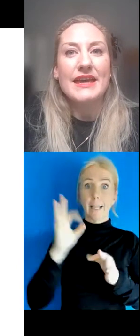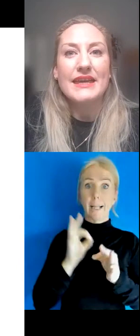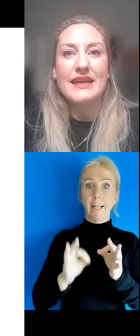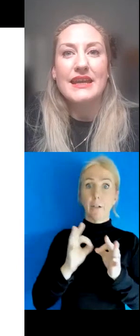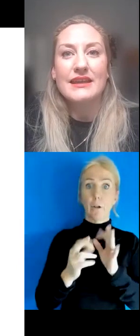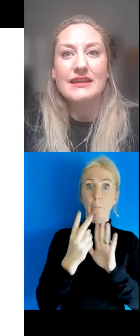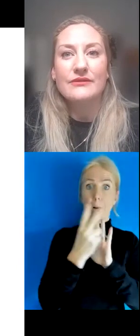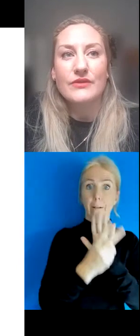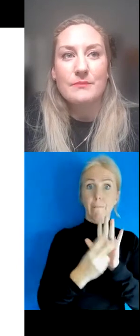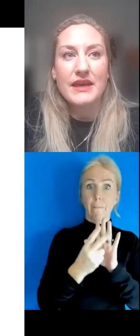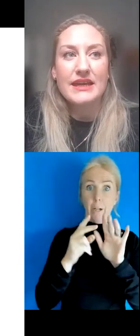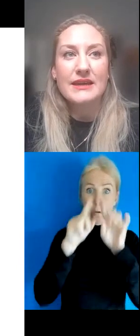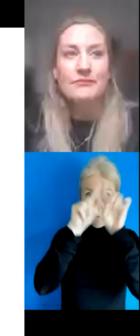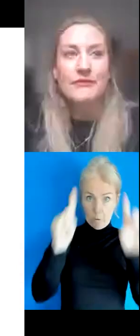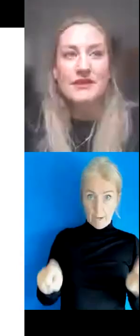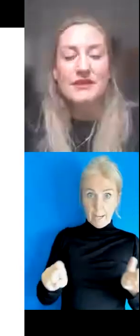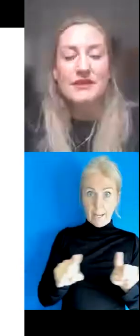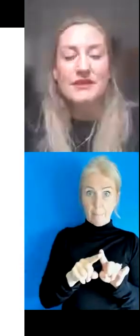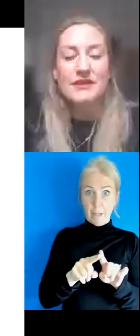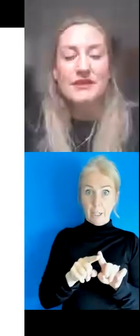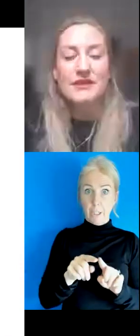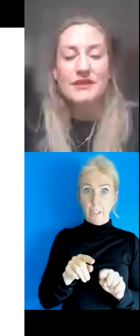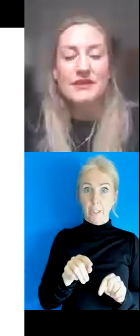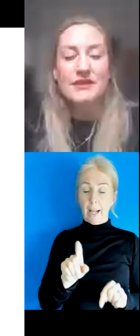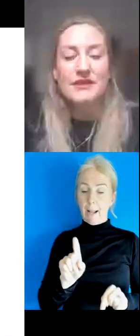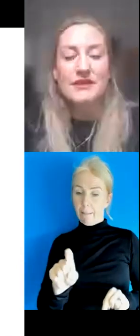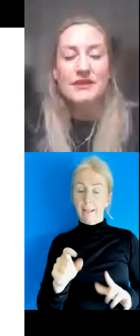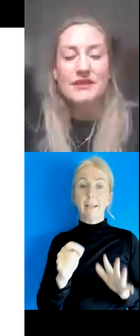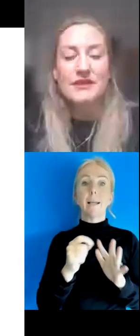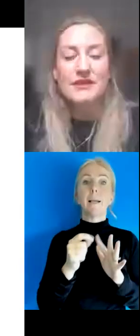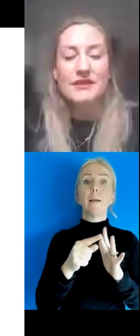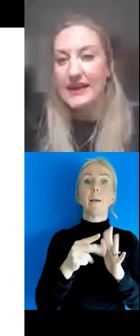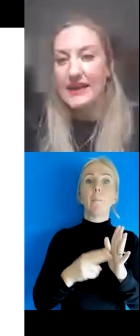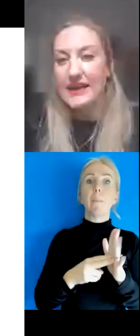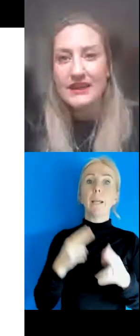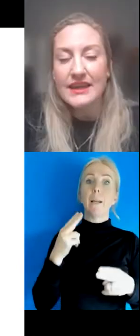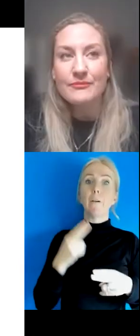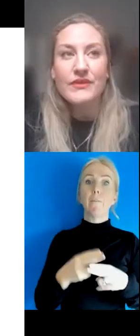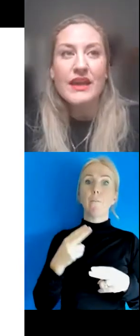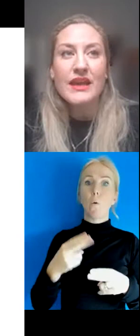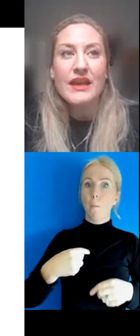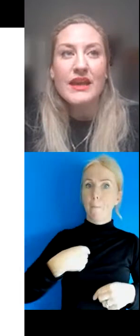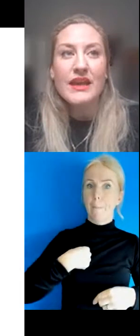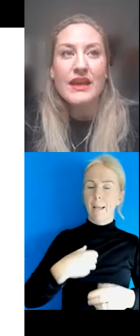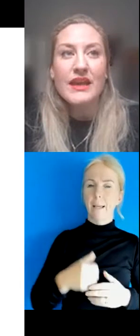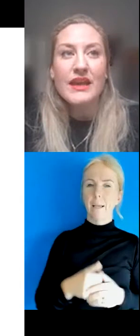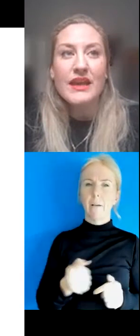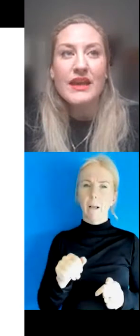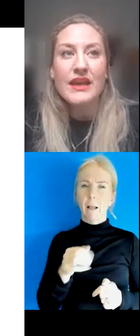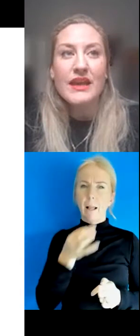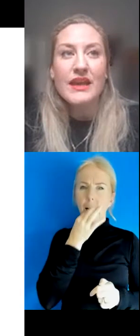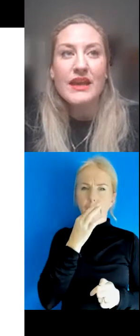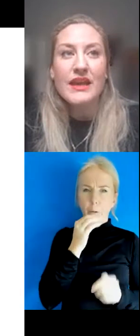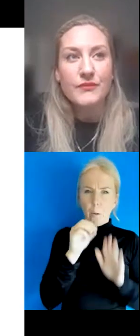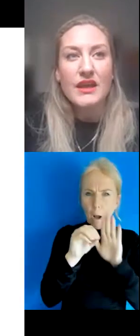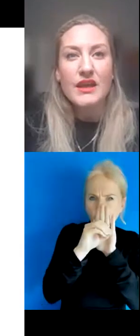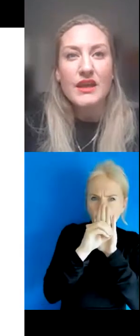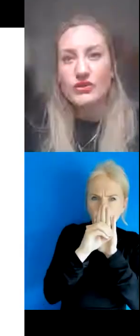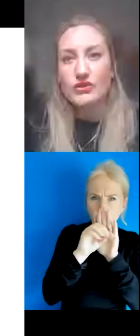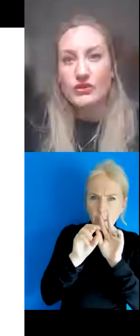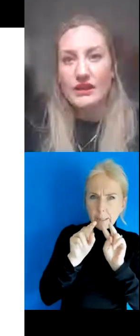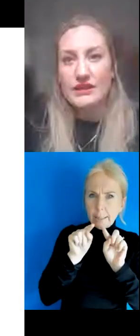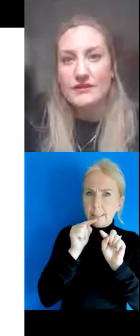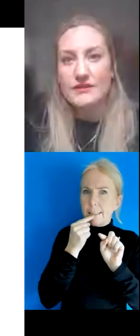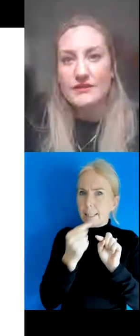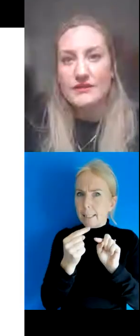click Pin for me. So there's a little icon that looks like a pin there that says Pin for me.